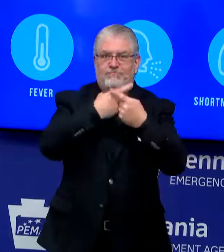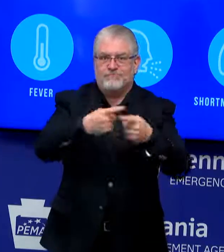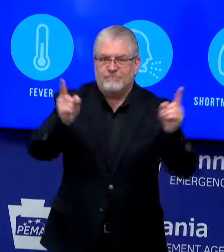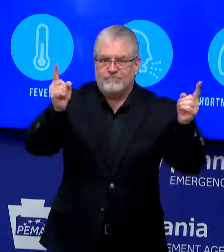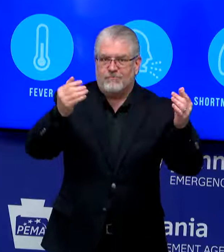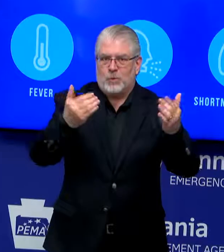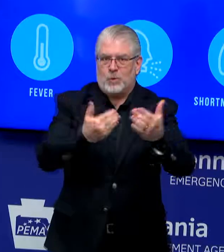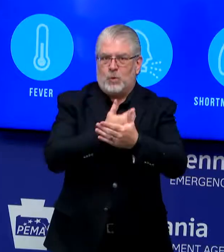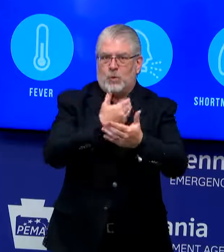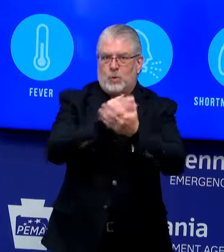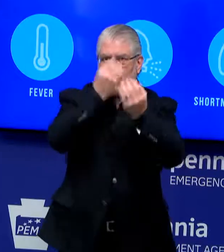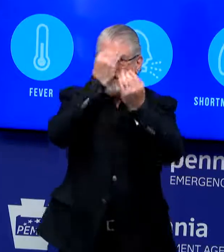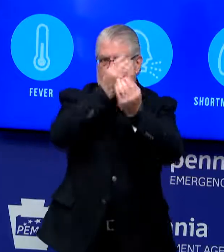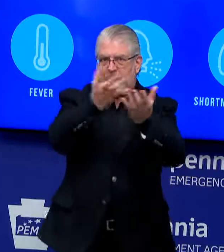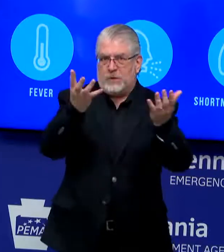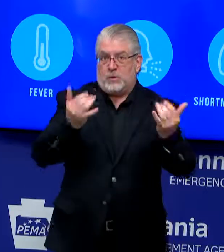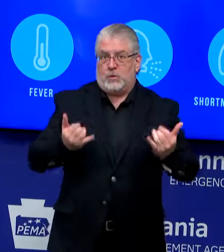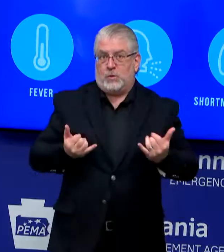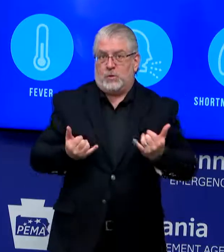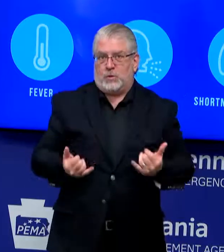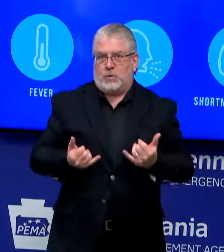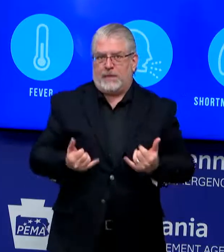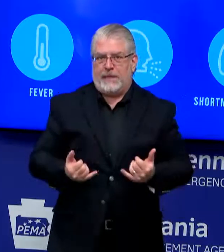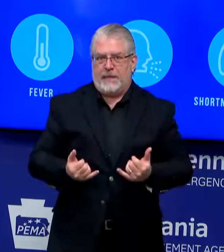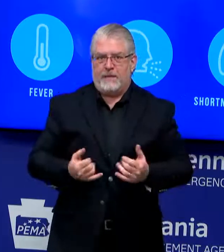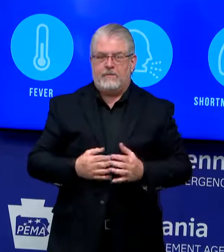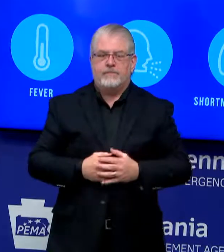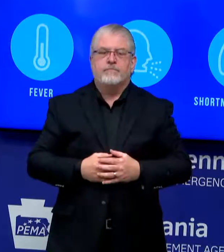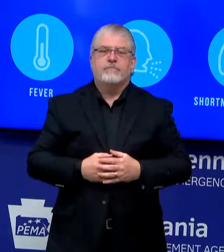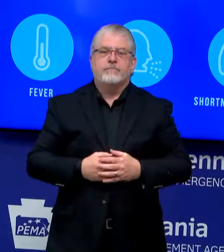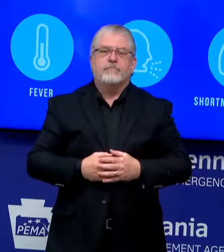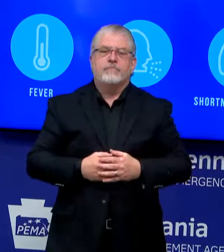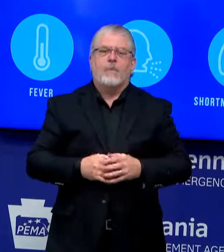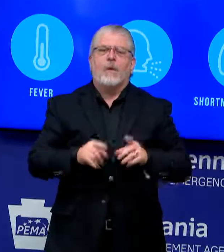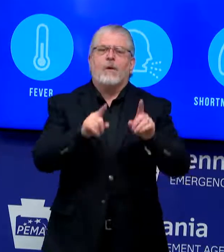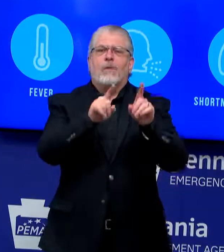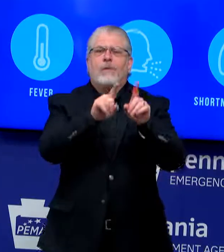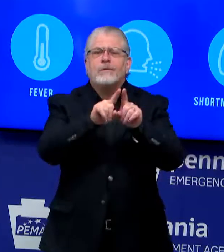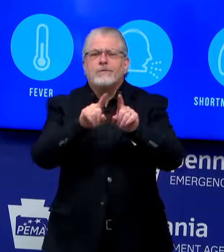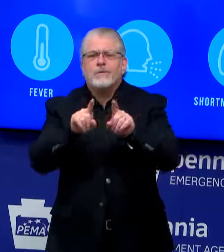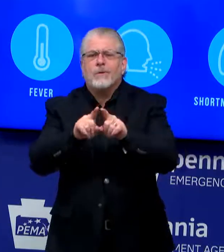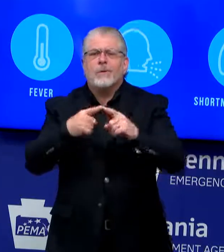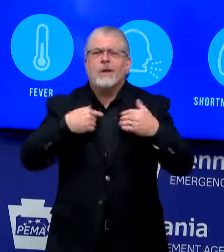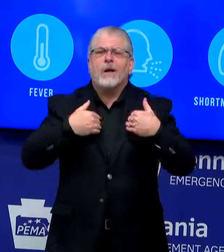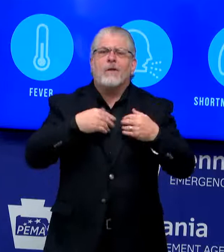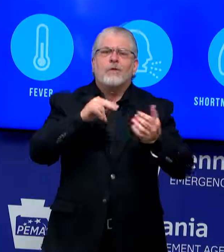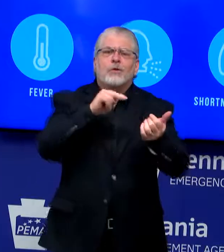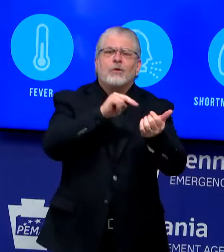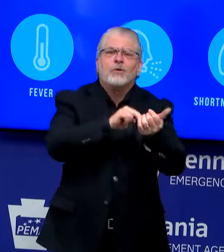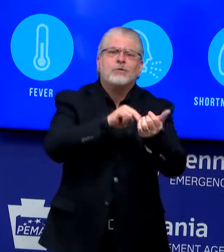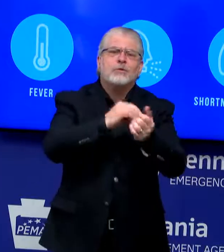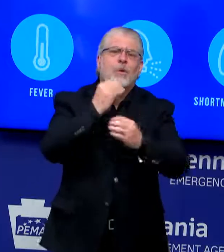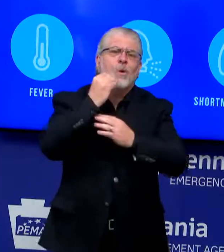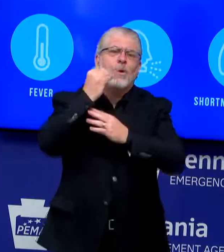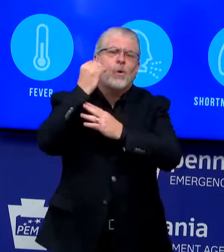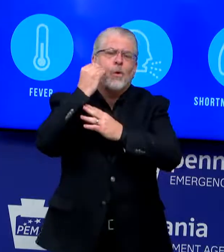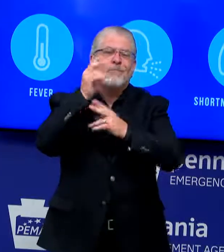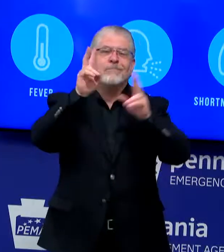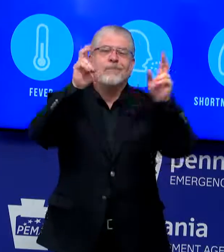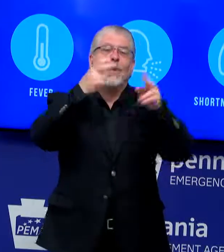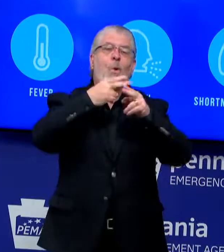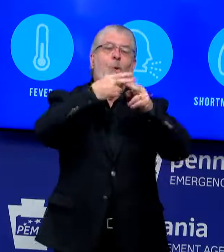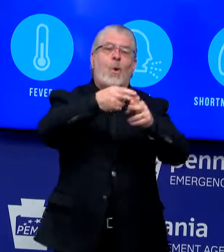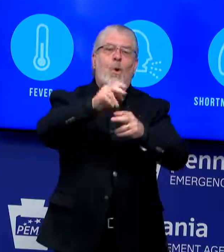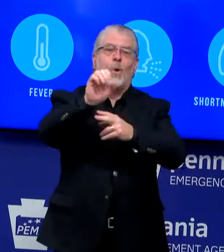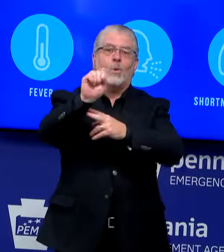as almost like a nursing home SWAT team that could go out and help a nursing home that might be having difficulty and helping them with their